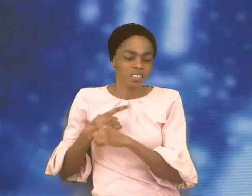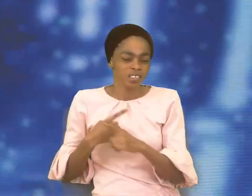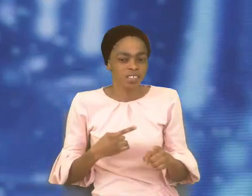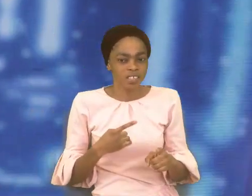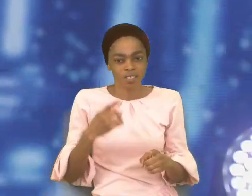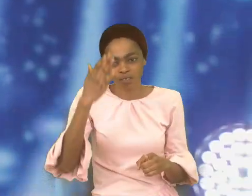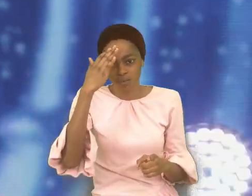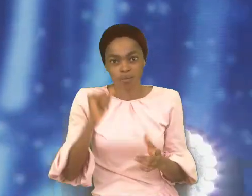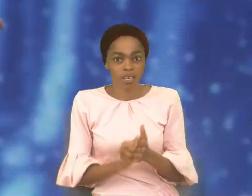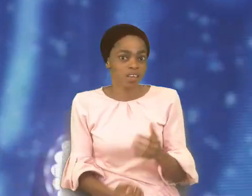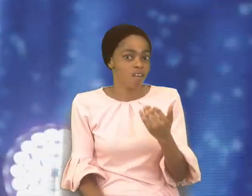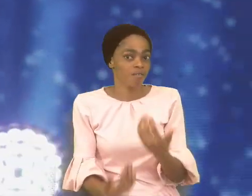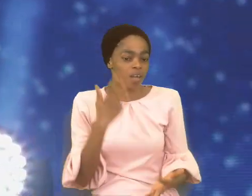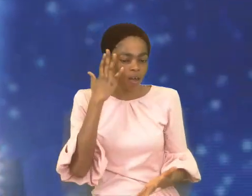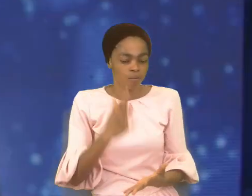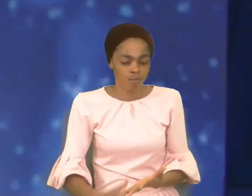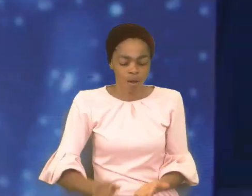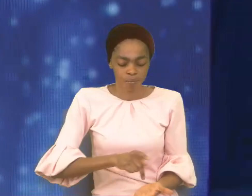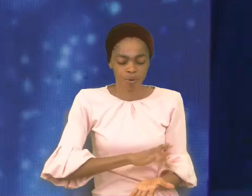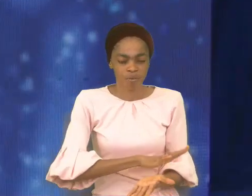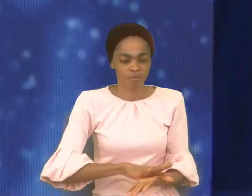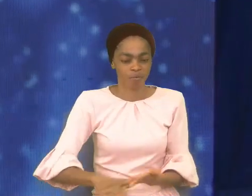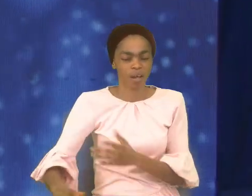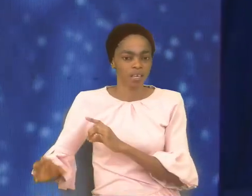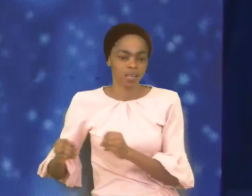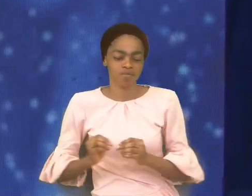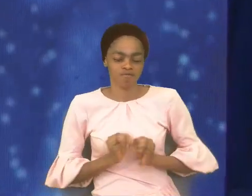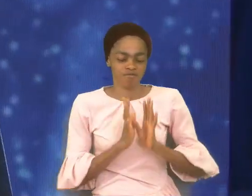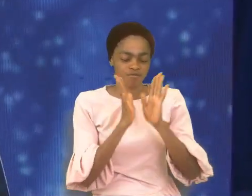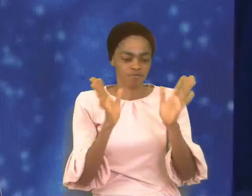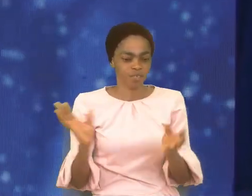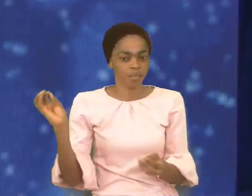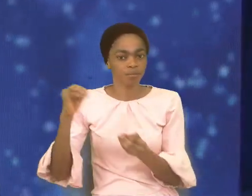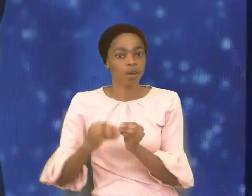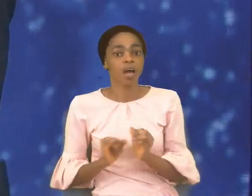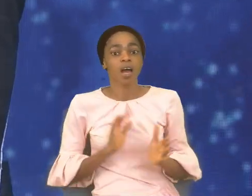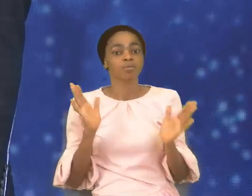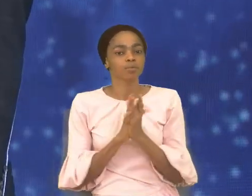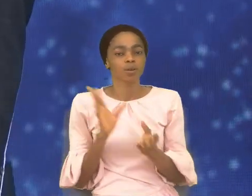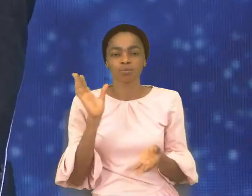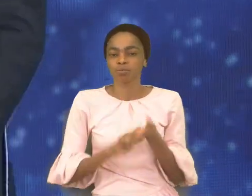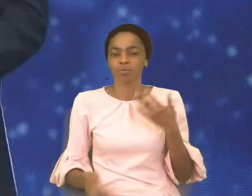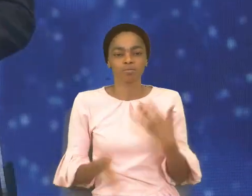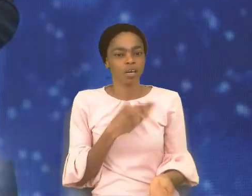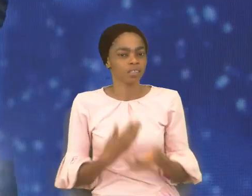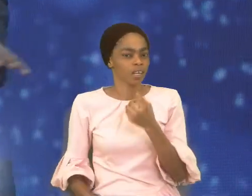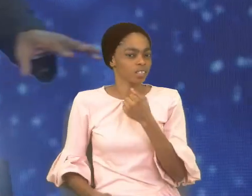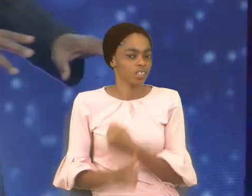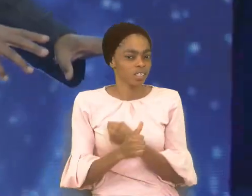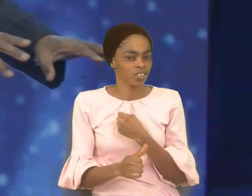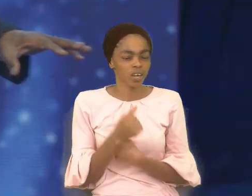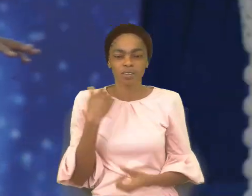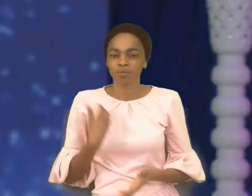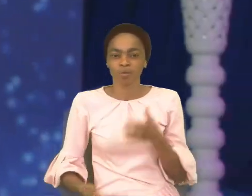whatever threat, whatever fire, whatever the indignation of the enemy, it will not